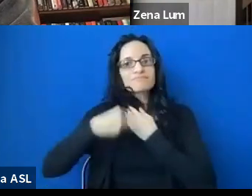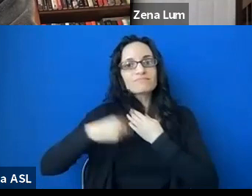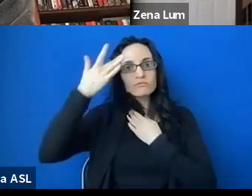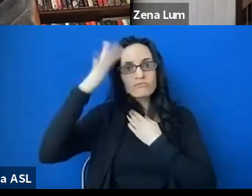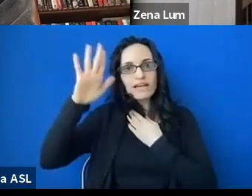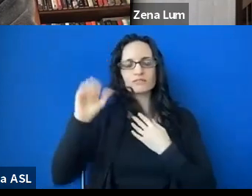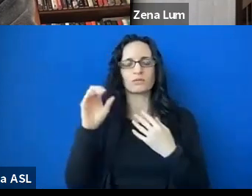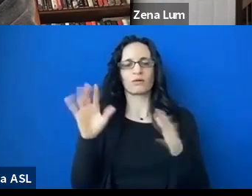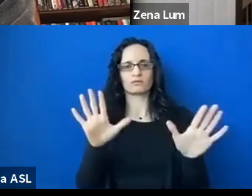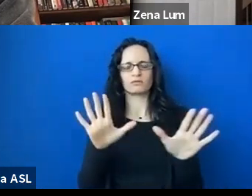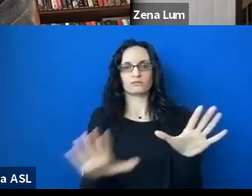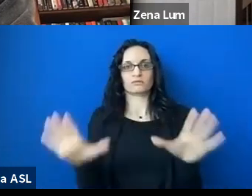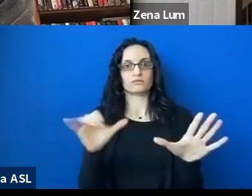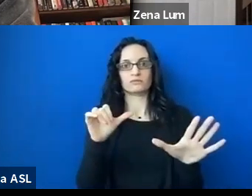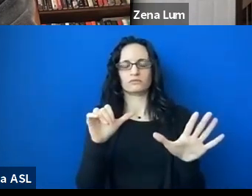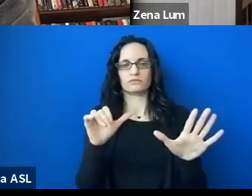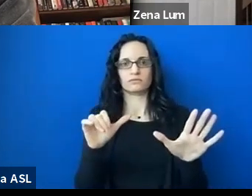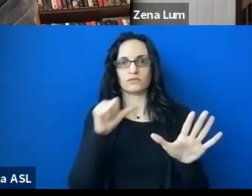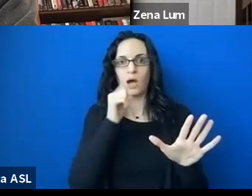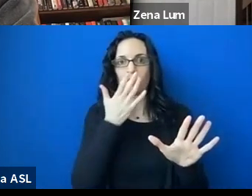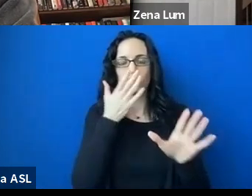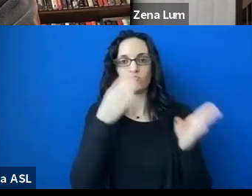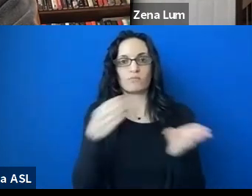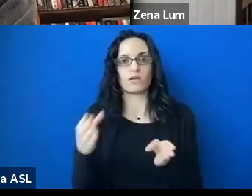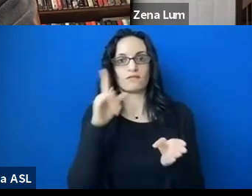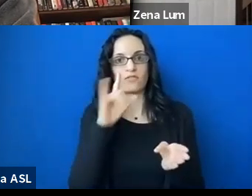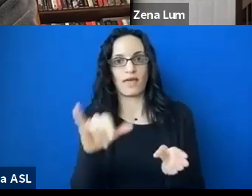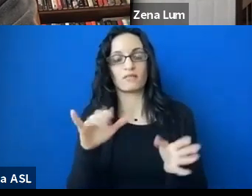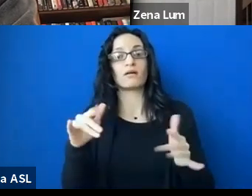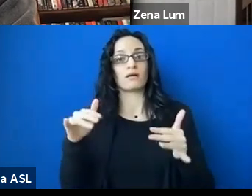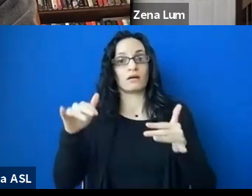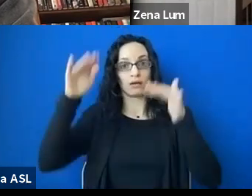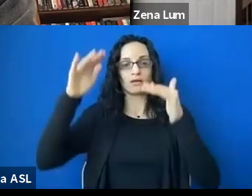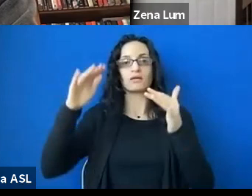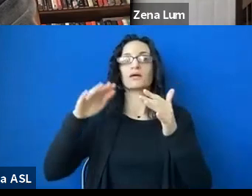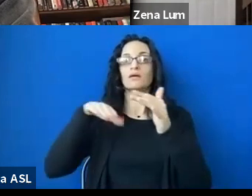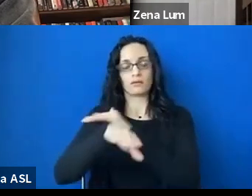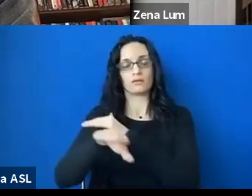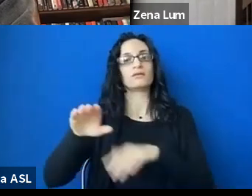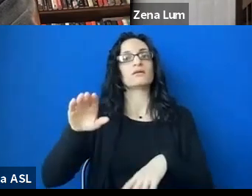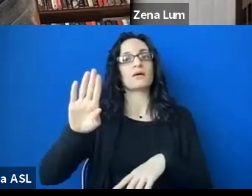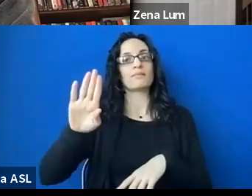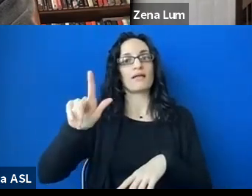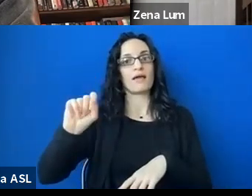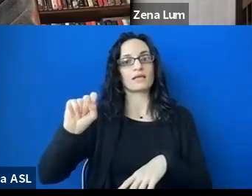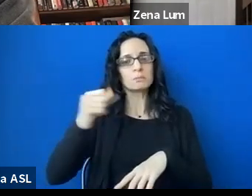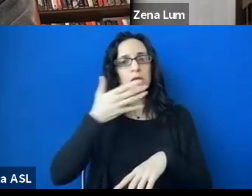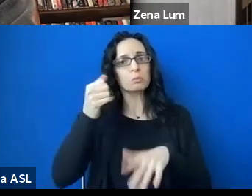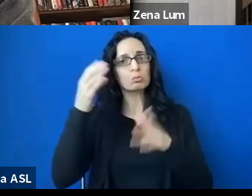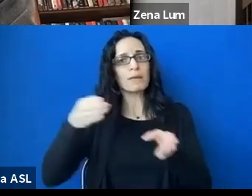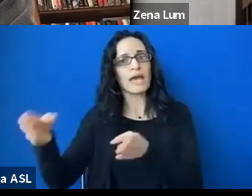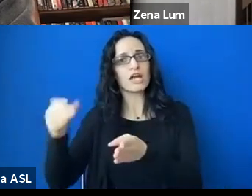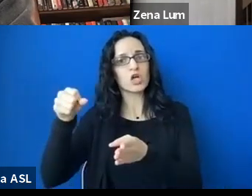ill-prepared. Then when I got to Boston Latin School, I was better prepared, but once I got there, I